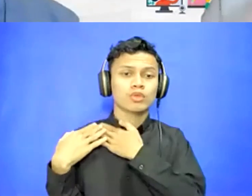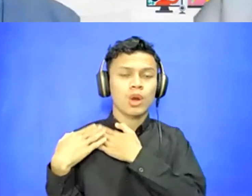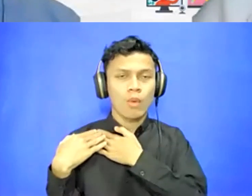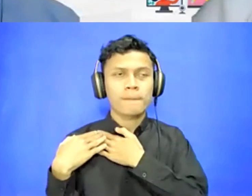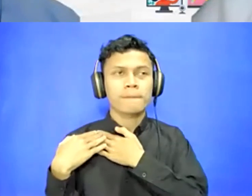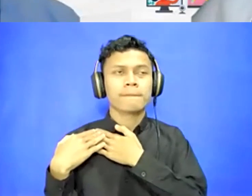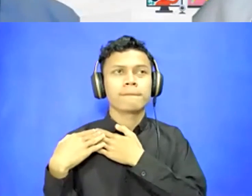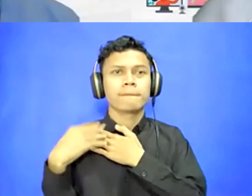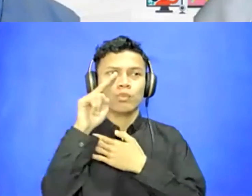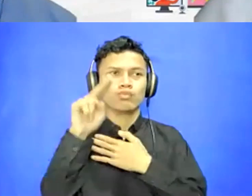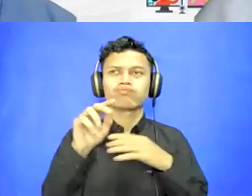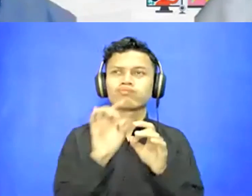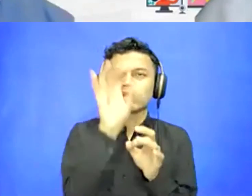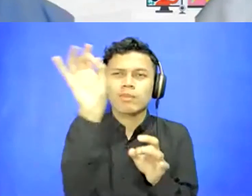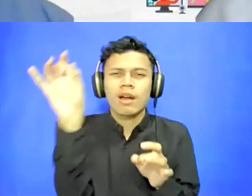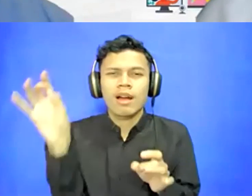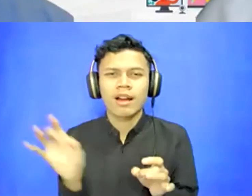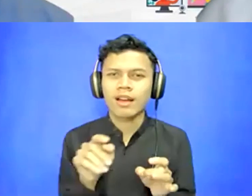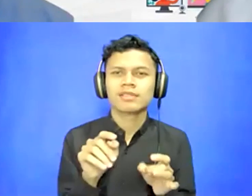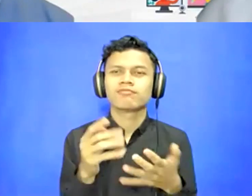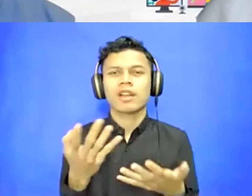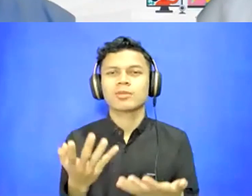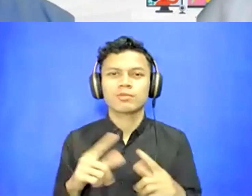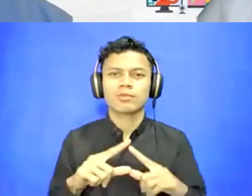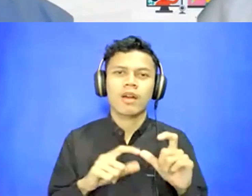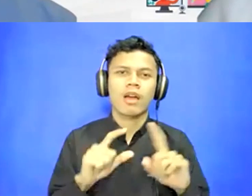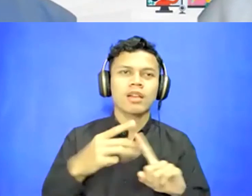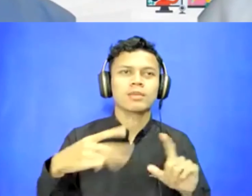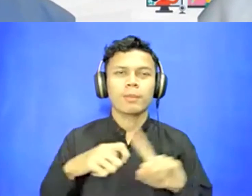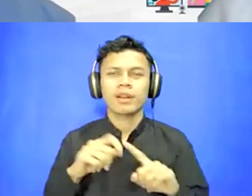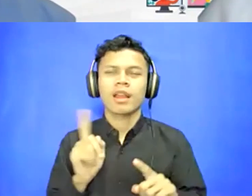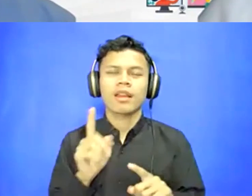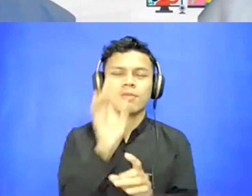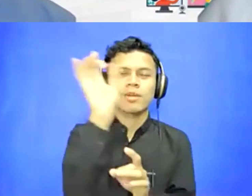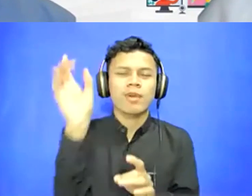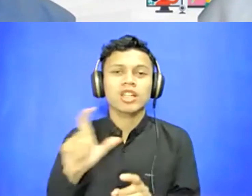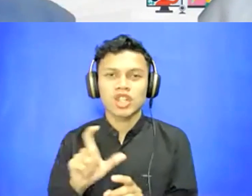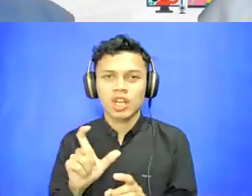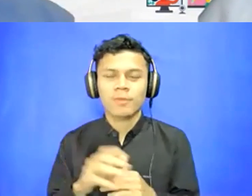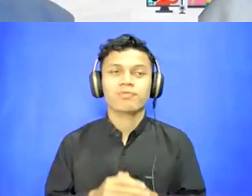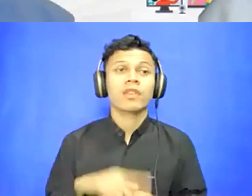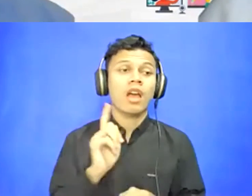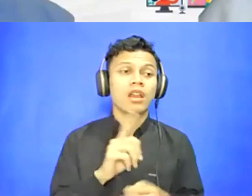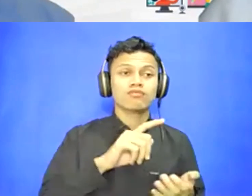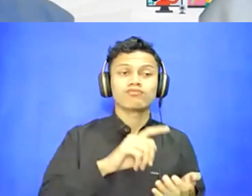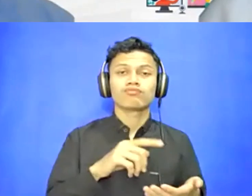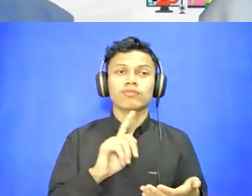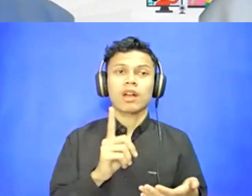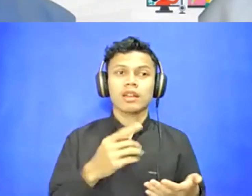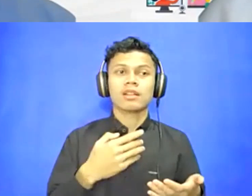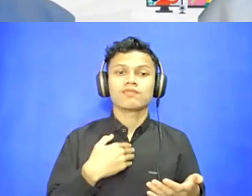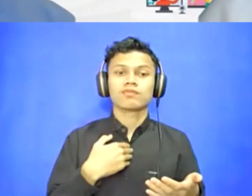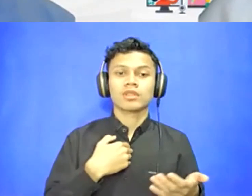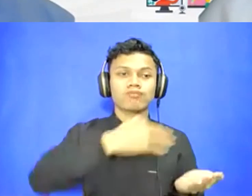And you can take a look at those documents that I shared with you to get examples of